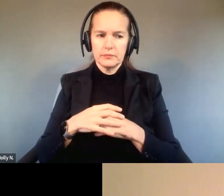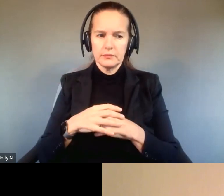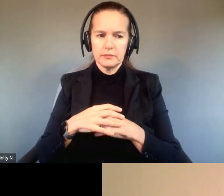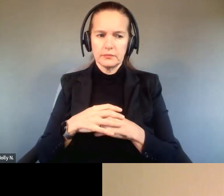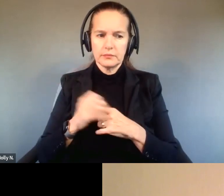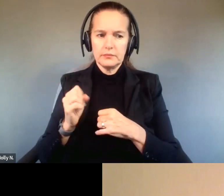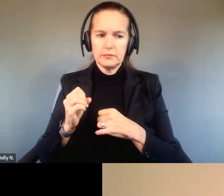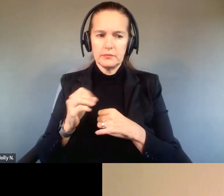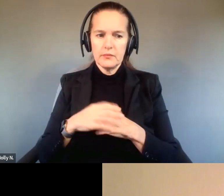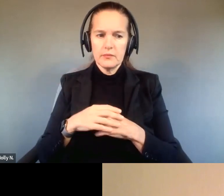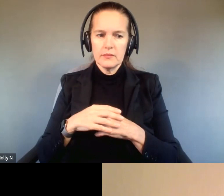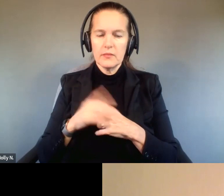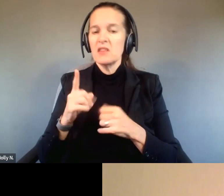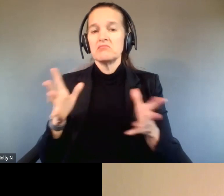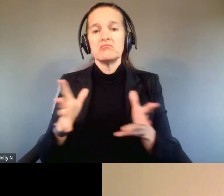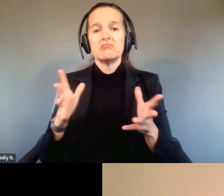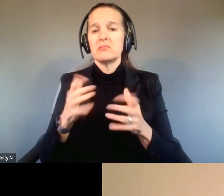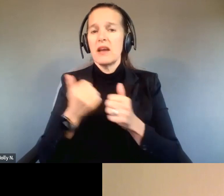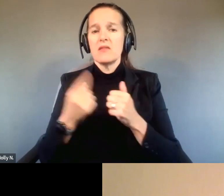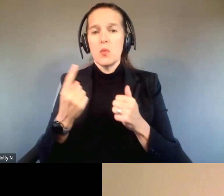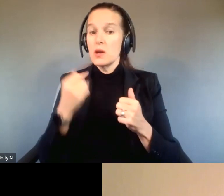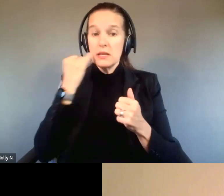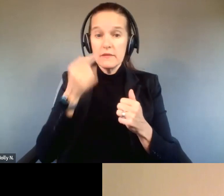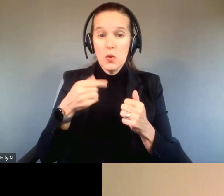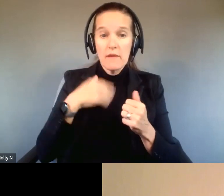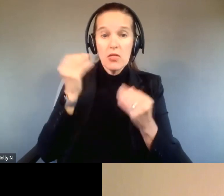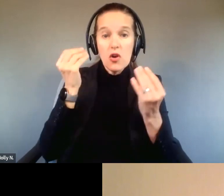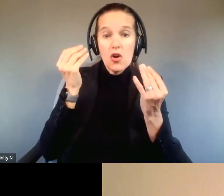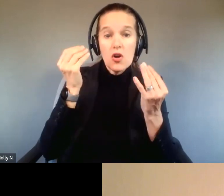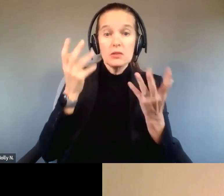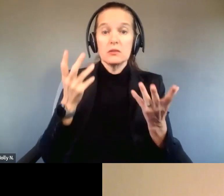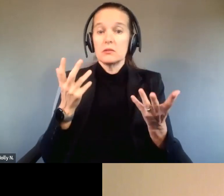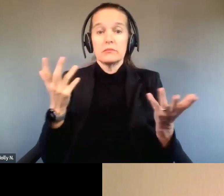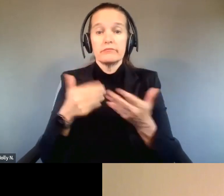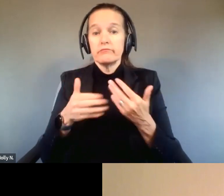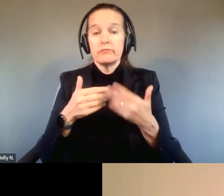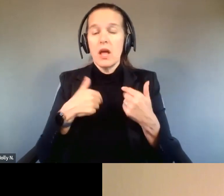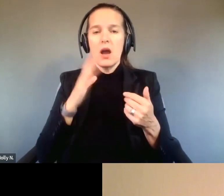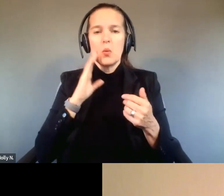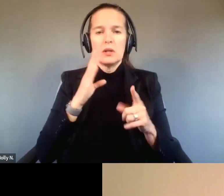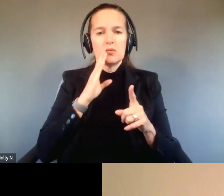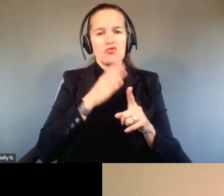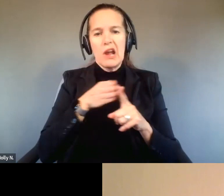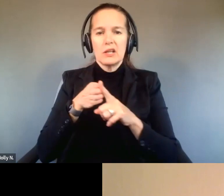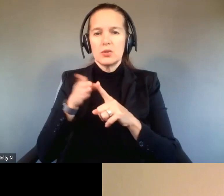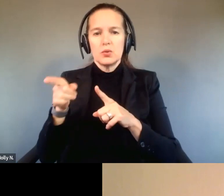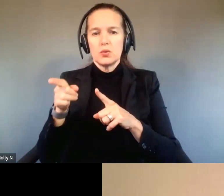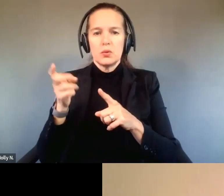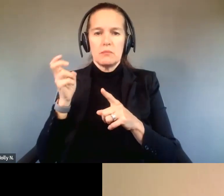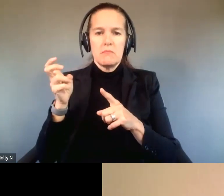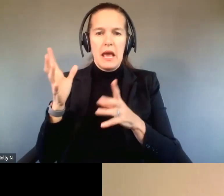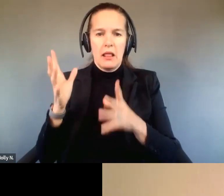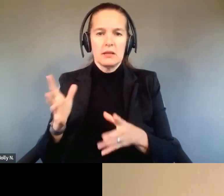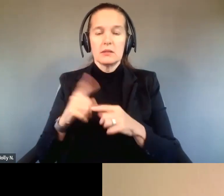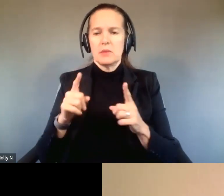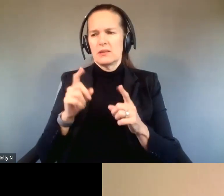so I just encourage everybody, if you have thoughts on a particular question, I'll direct them to certain panelists, but please feel free to jump